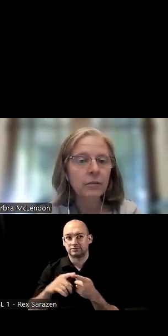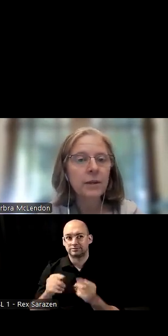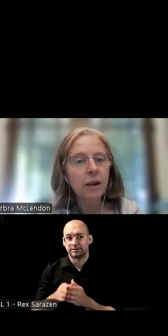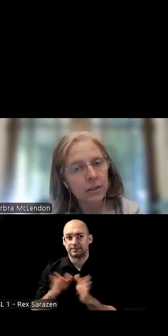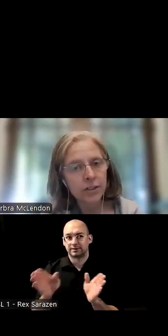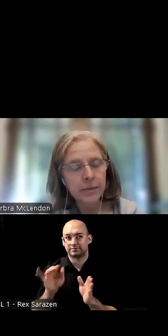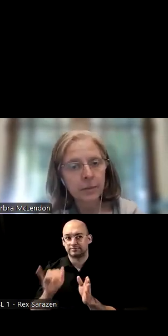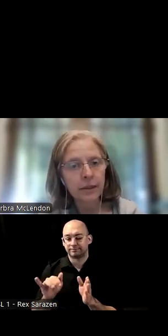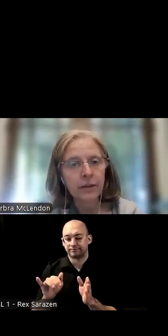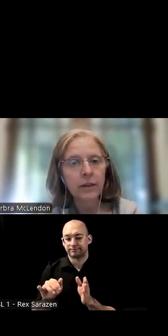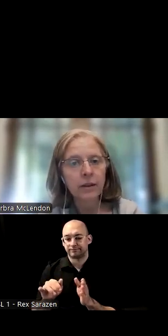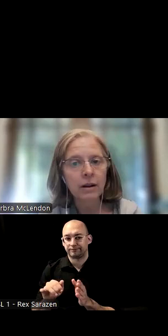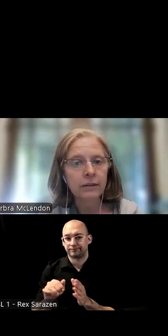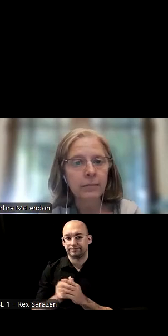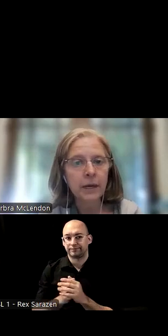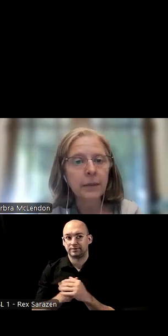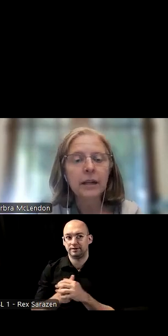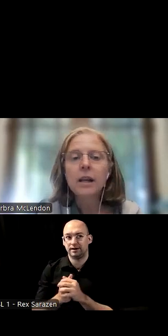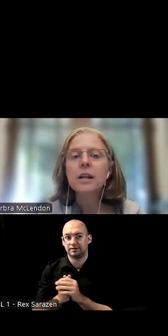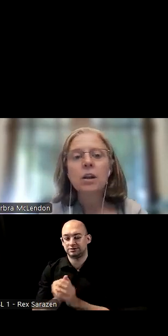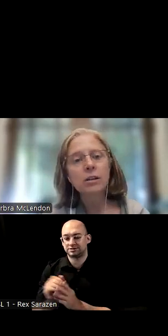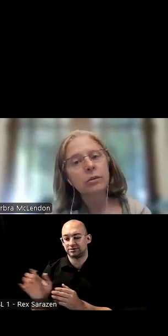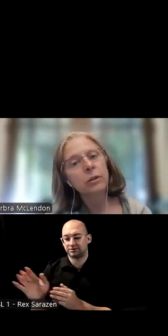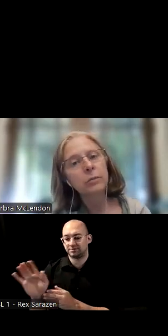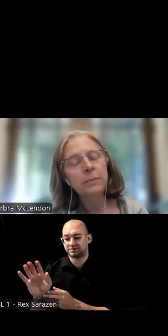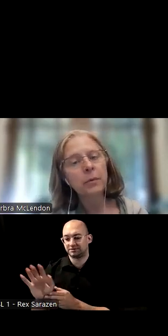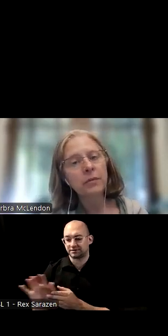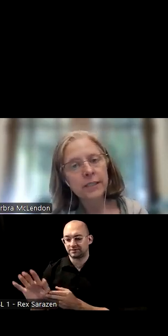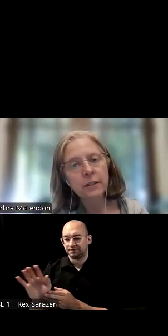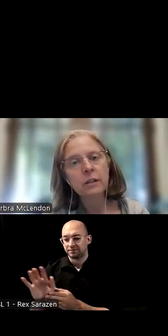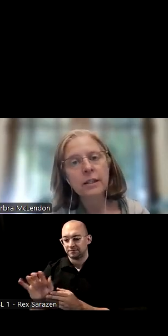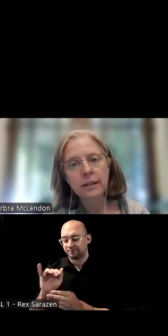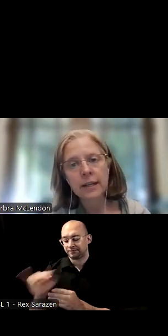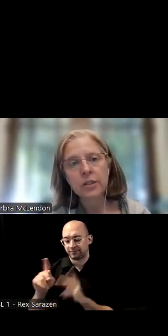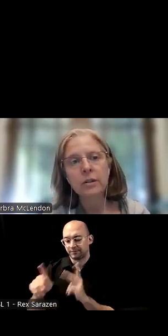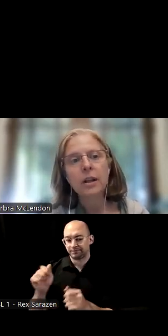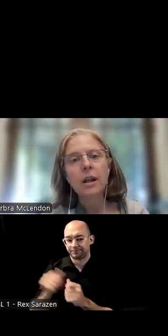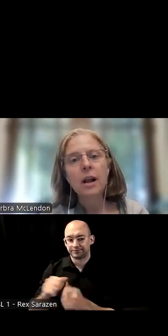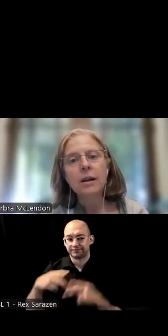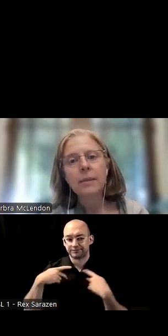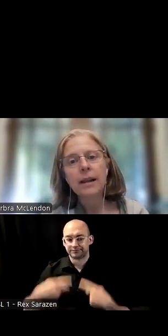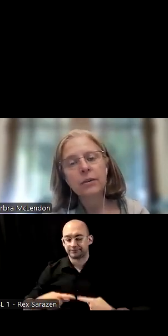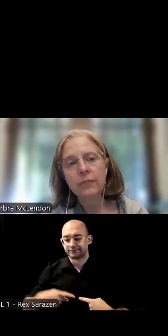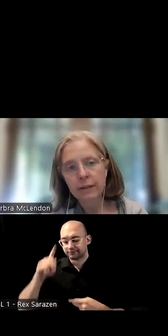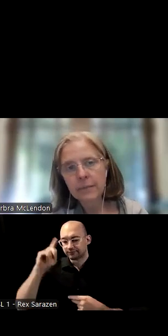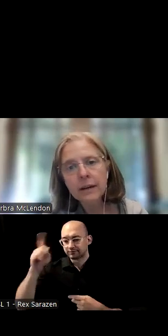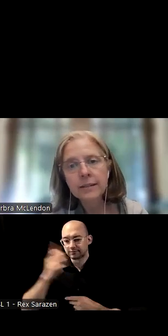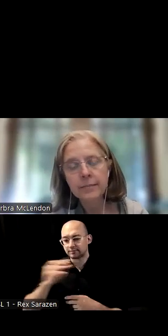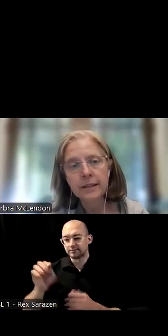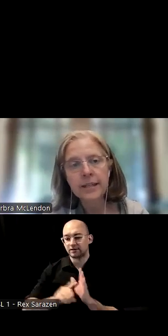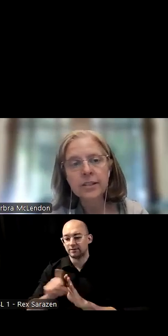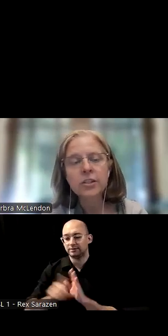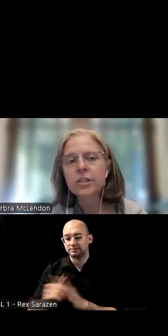be covered beyond just people living with a cognitive impairment, to also include people with physical, intellectual, and or